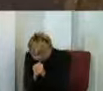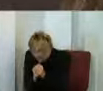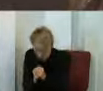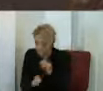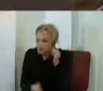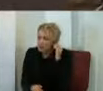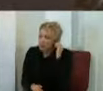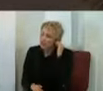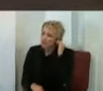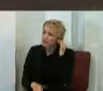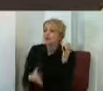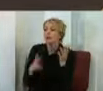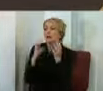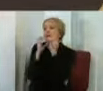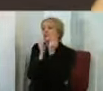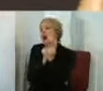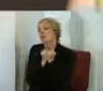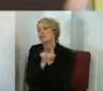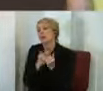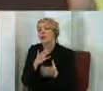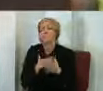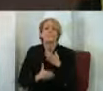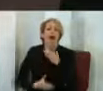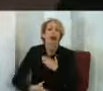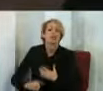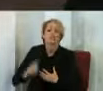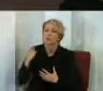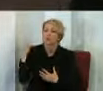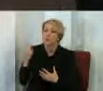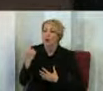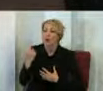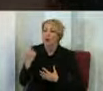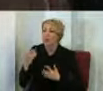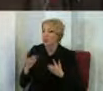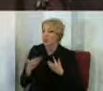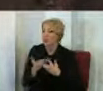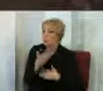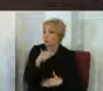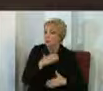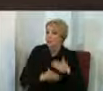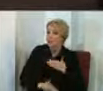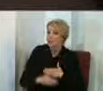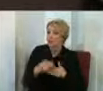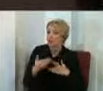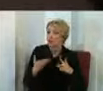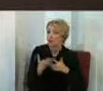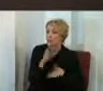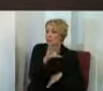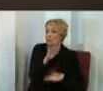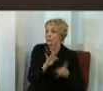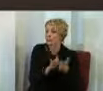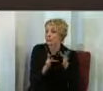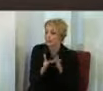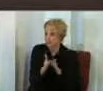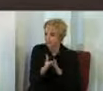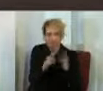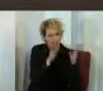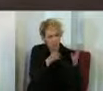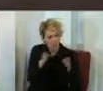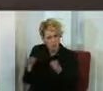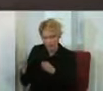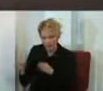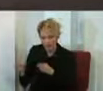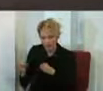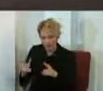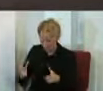Gracious and loving and passionate one, you who was passionate in Jesus continues to be passionate in each and every one of us. As we open our lives